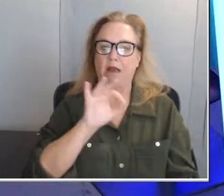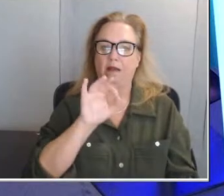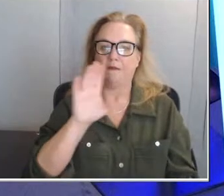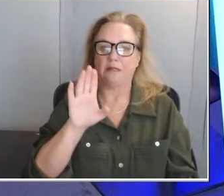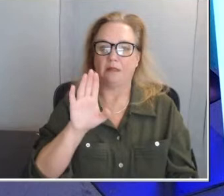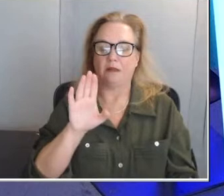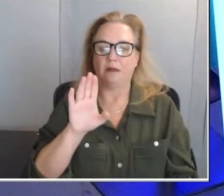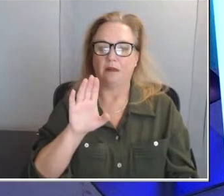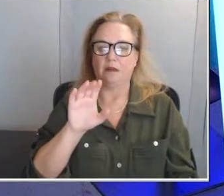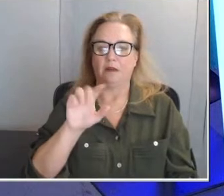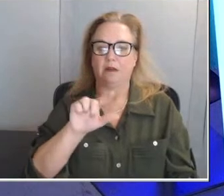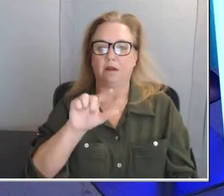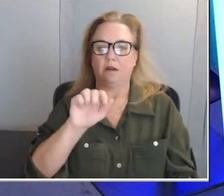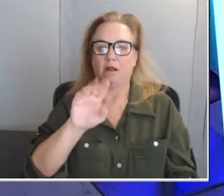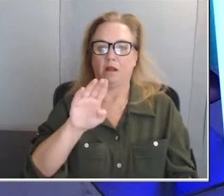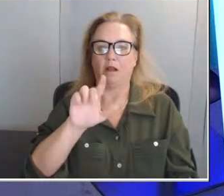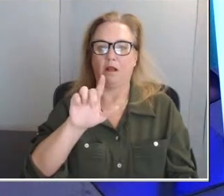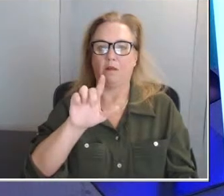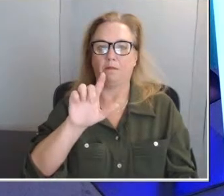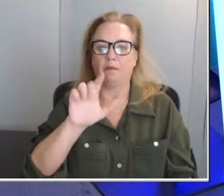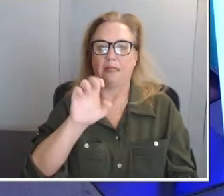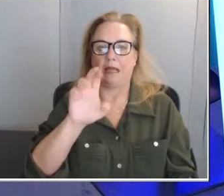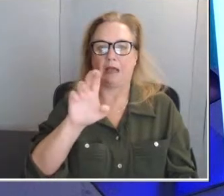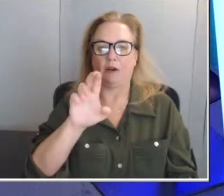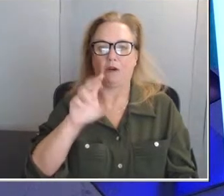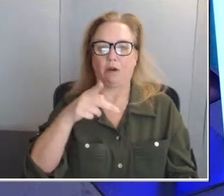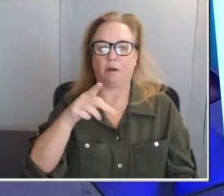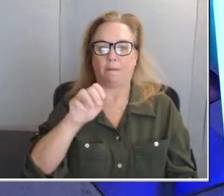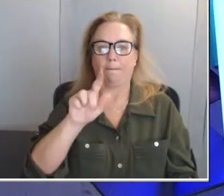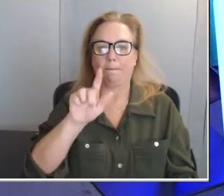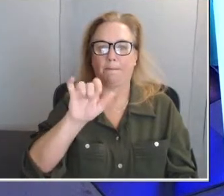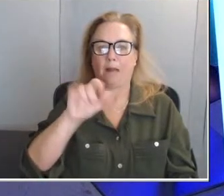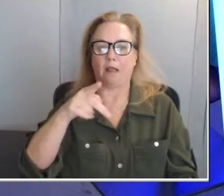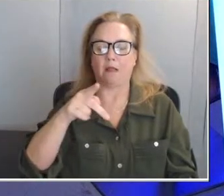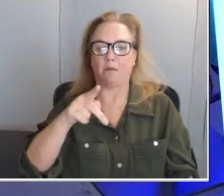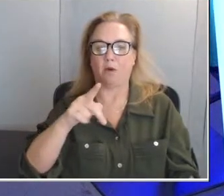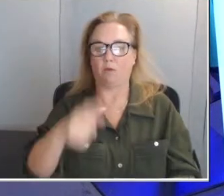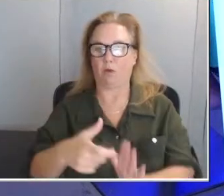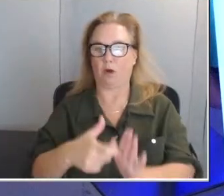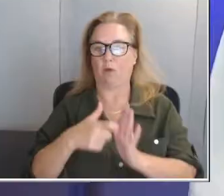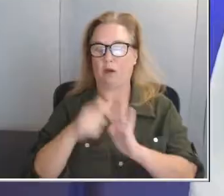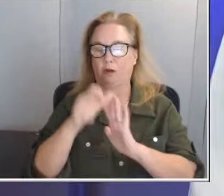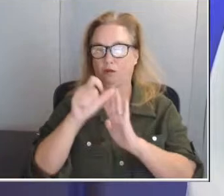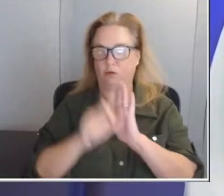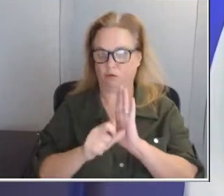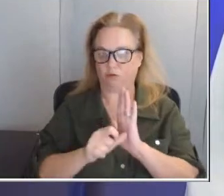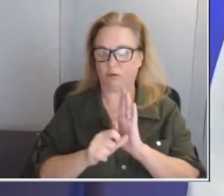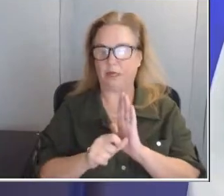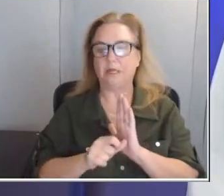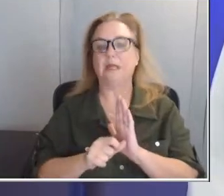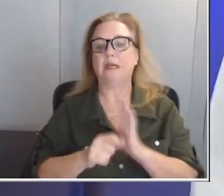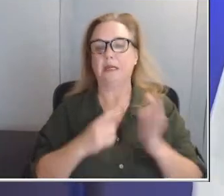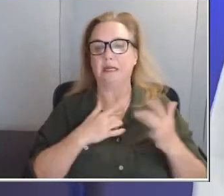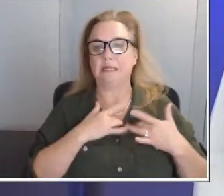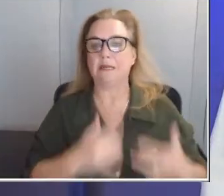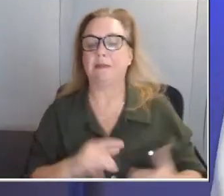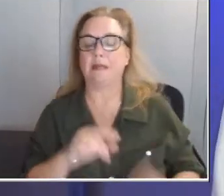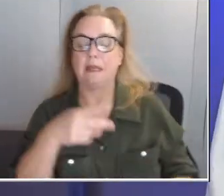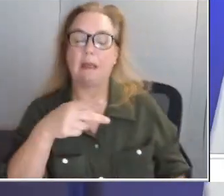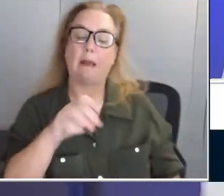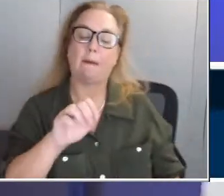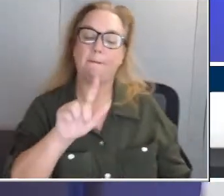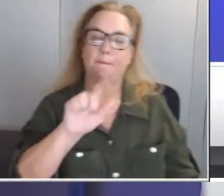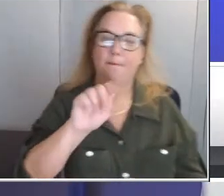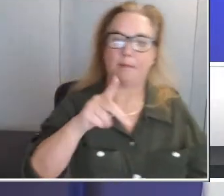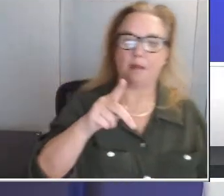a gallbladder polyp always require surgery? Good question. Usually, When we see a gallbladder polyp, we do offer a